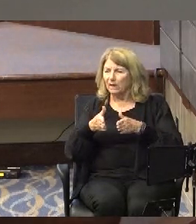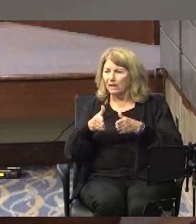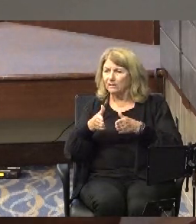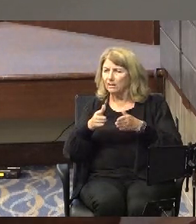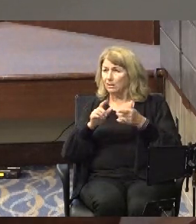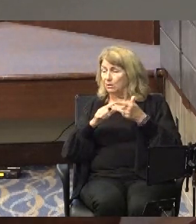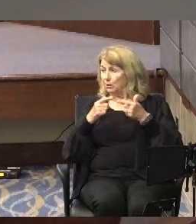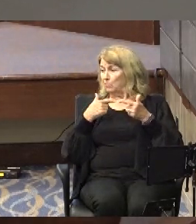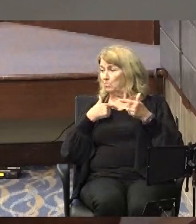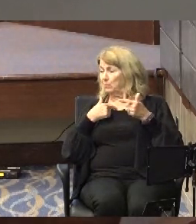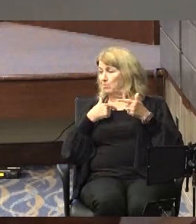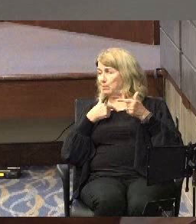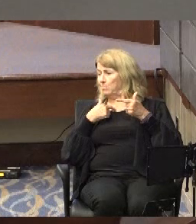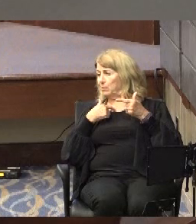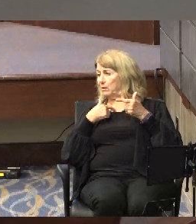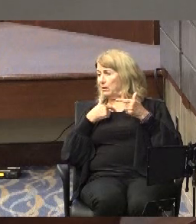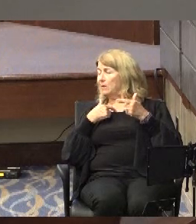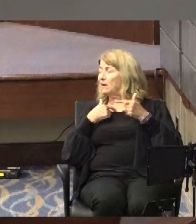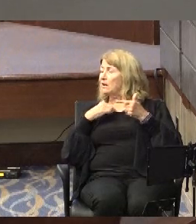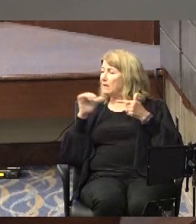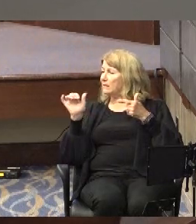like a blessing for what our mission is.